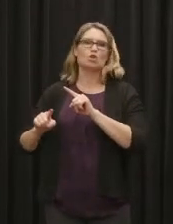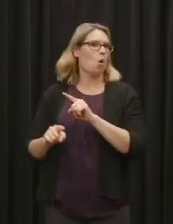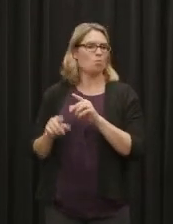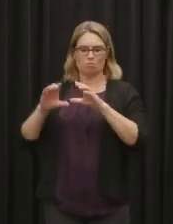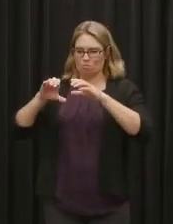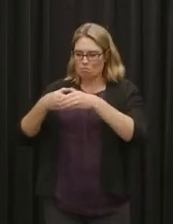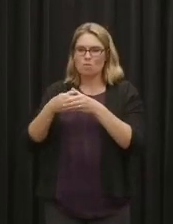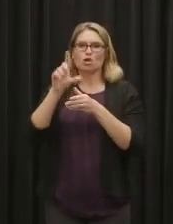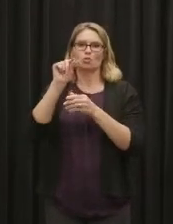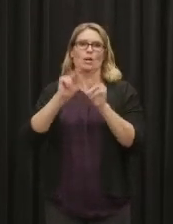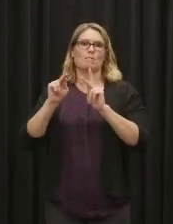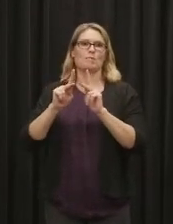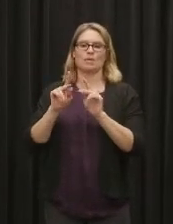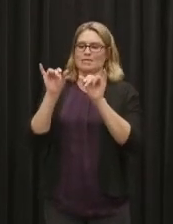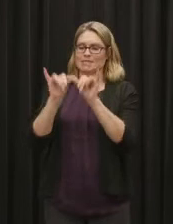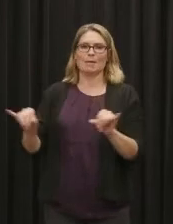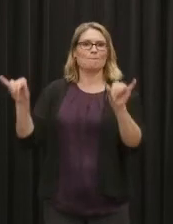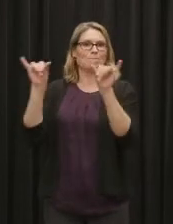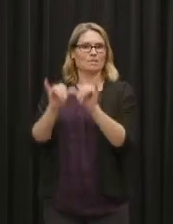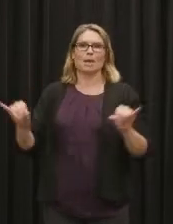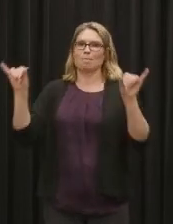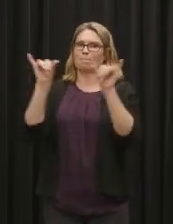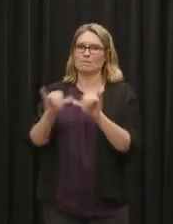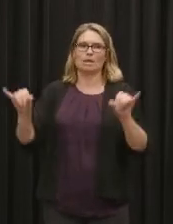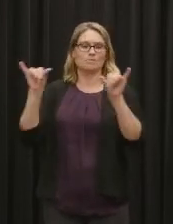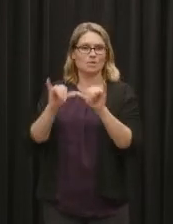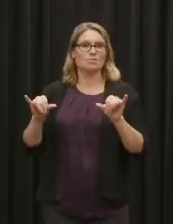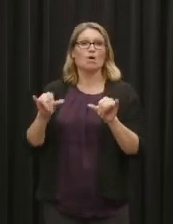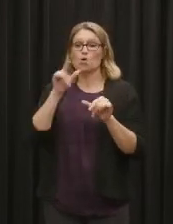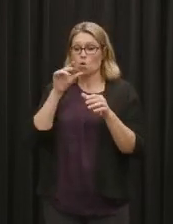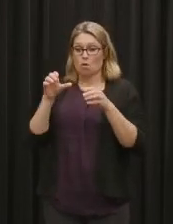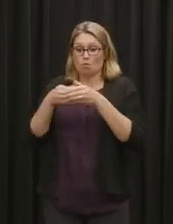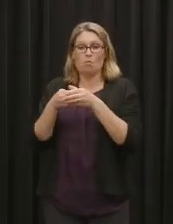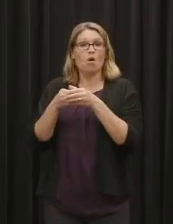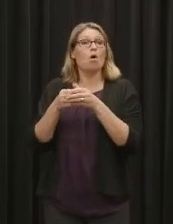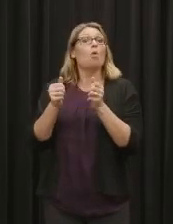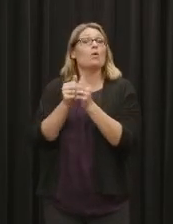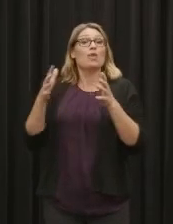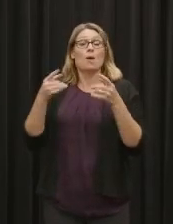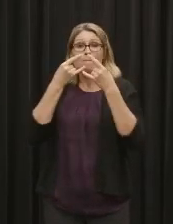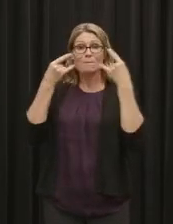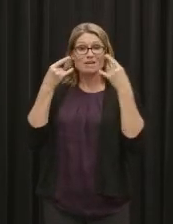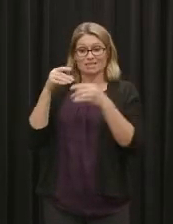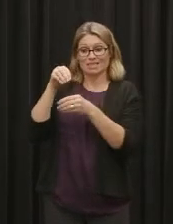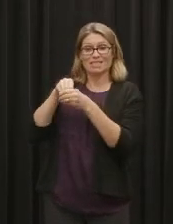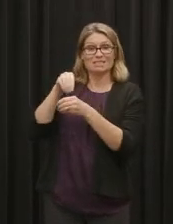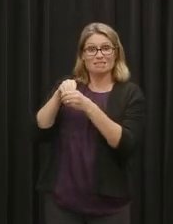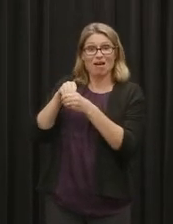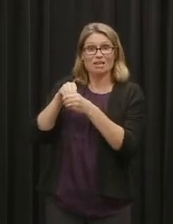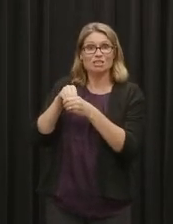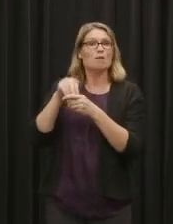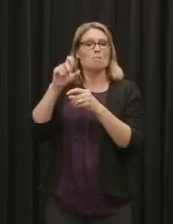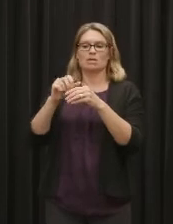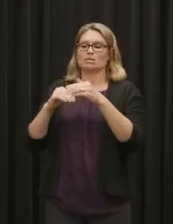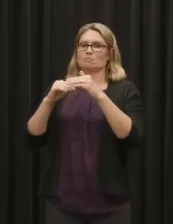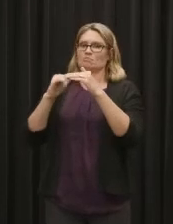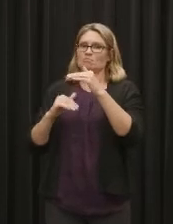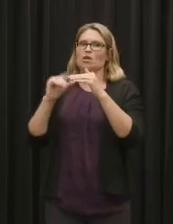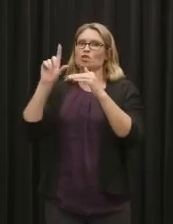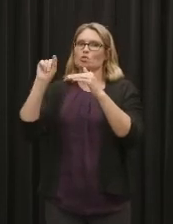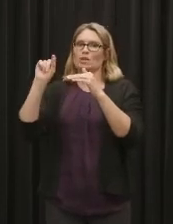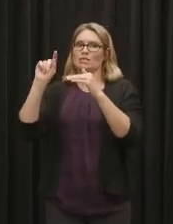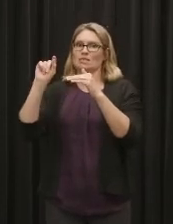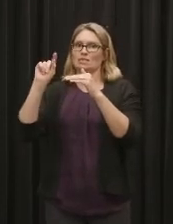to keep their social contacts, the people you spend time with without wearing a mask or maintaining physical distance, to no more than 20